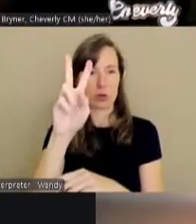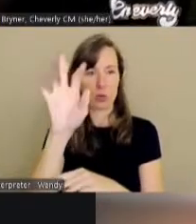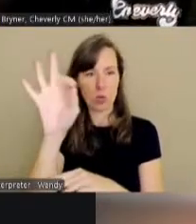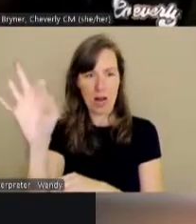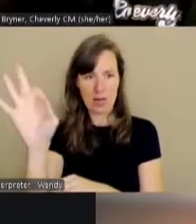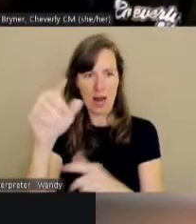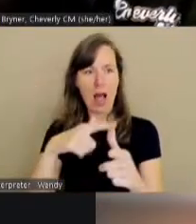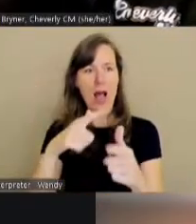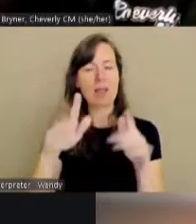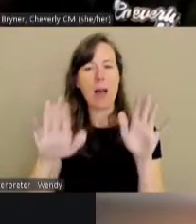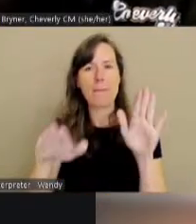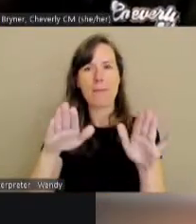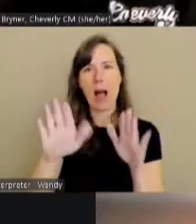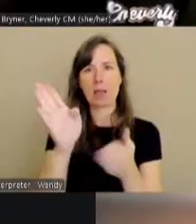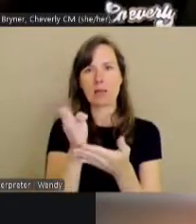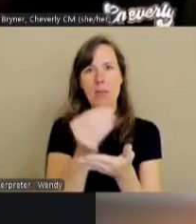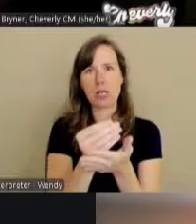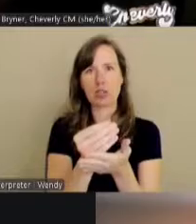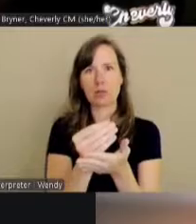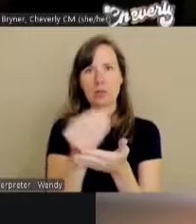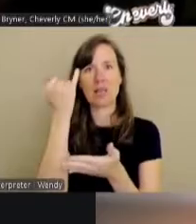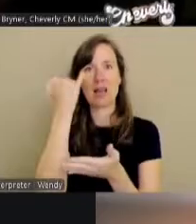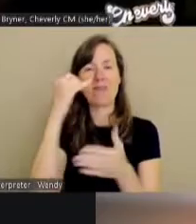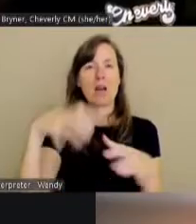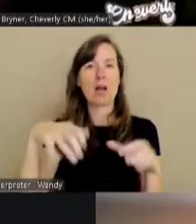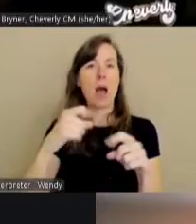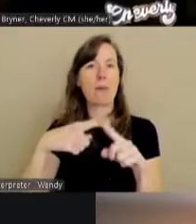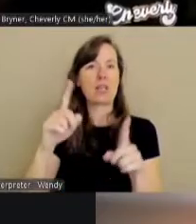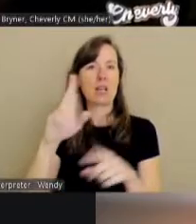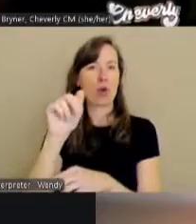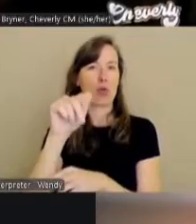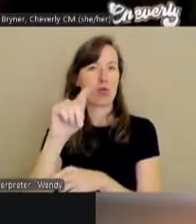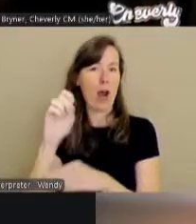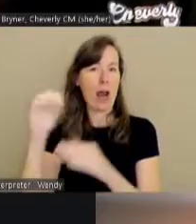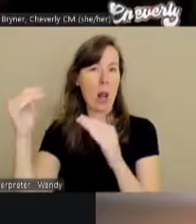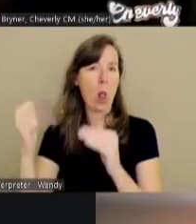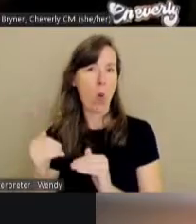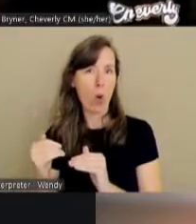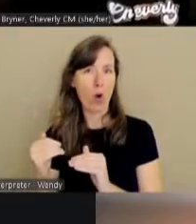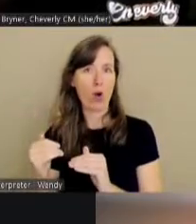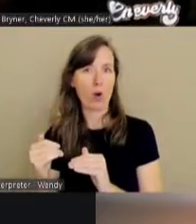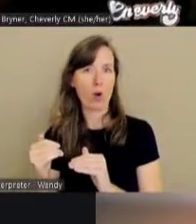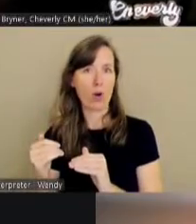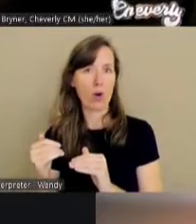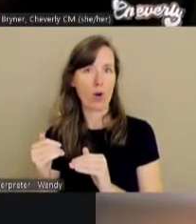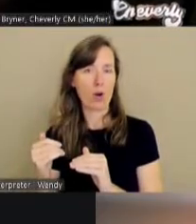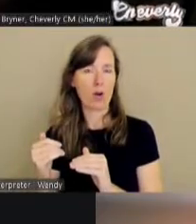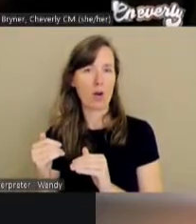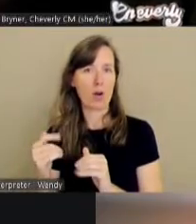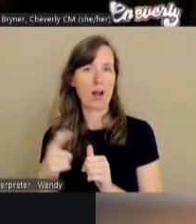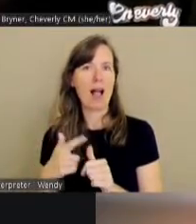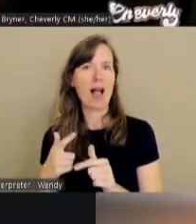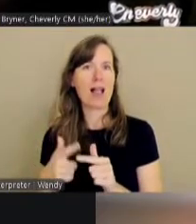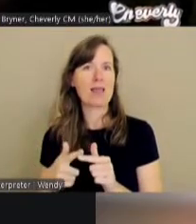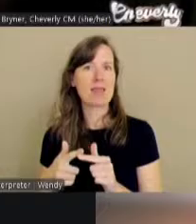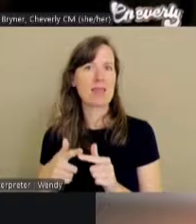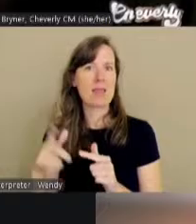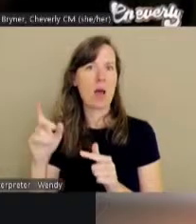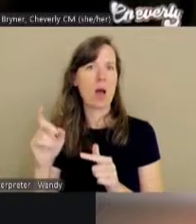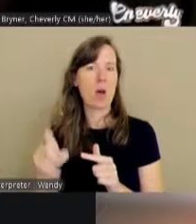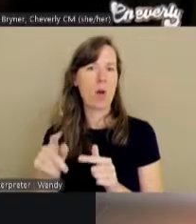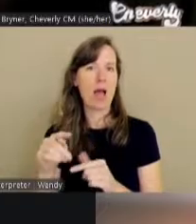budget. And if we adopt a different tax rate that's lower than 62.99, then we will have to instruct